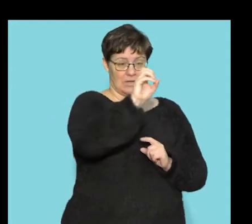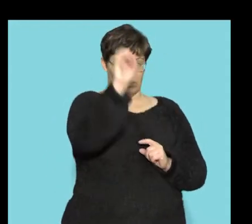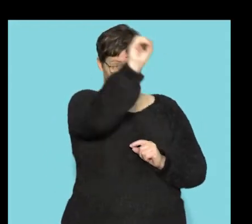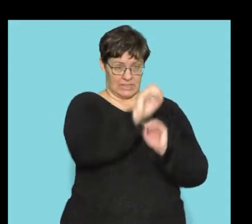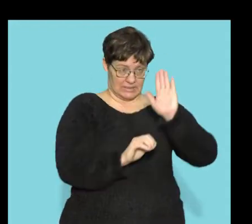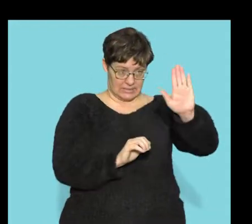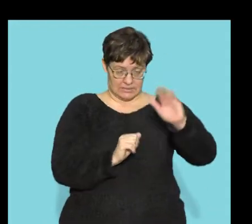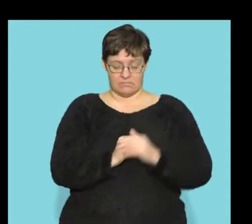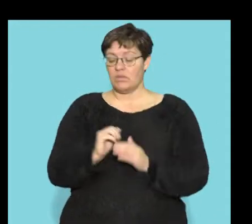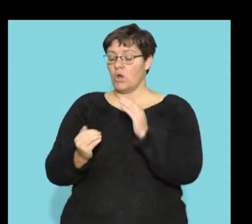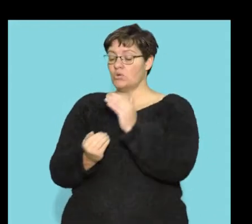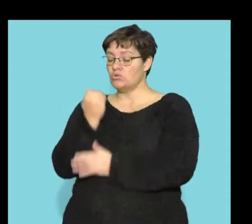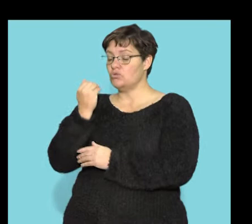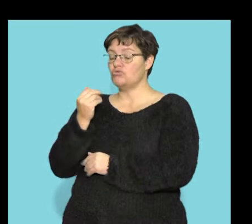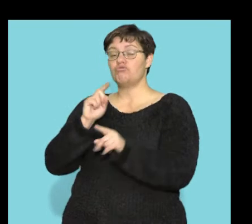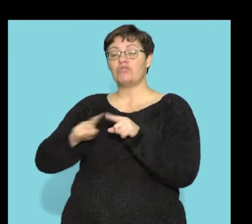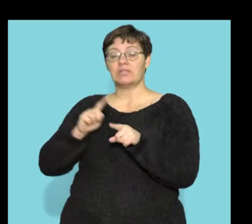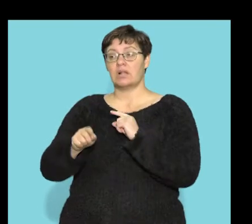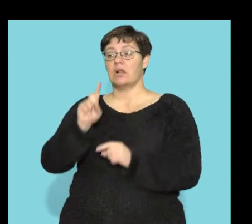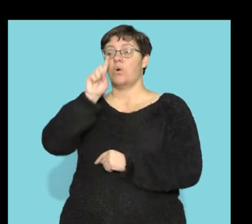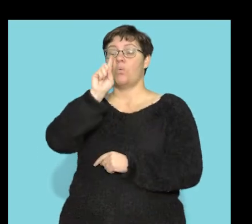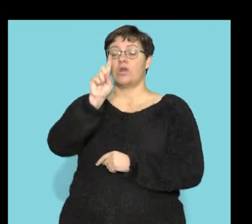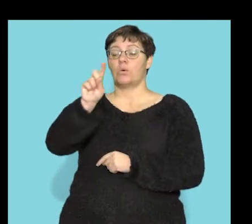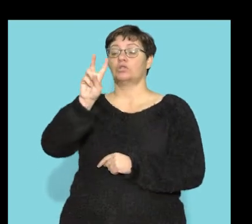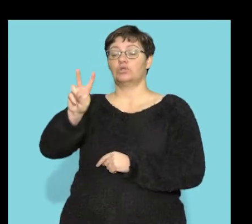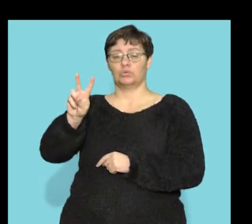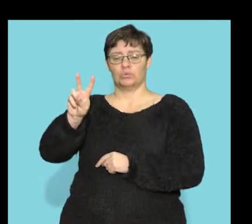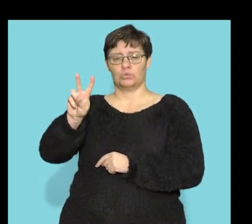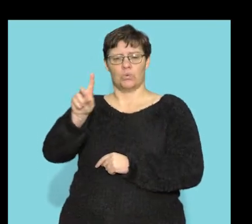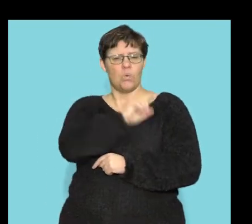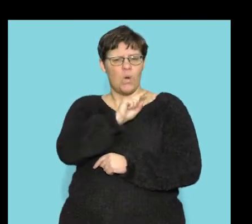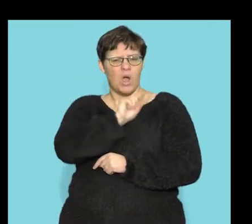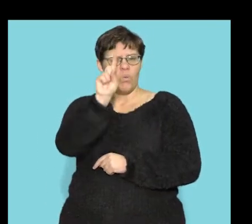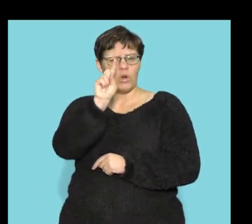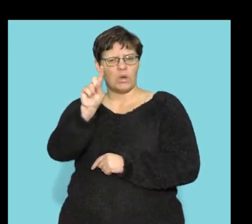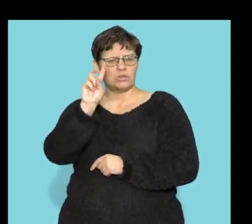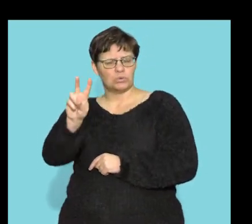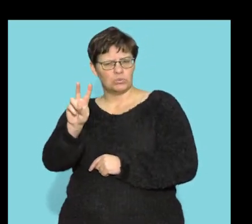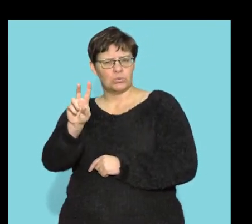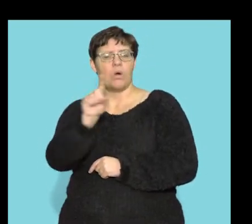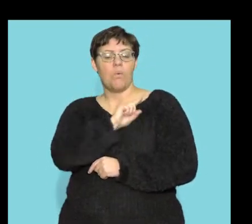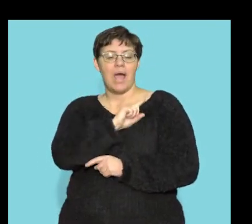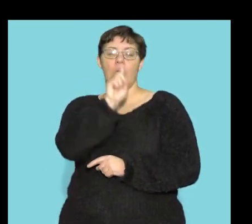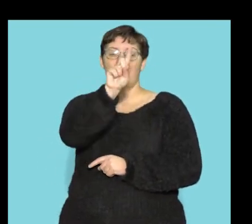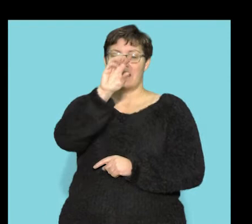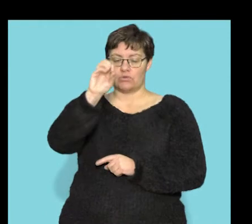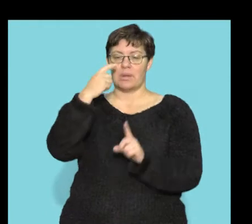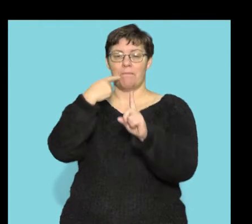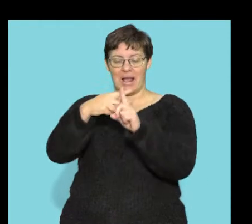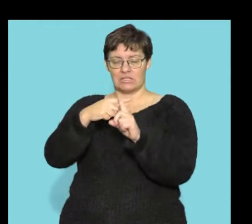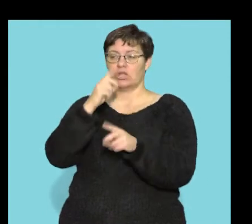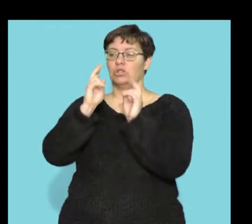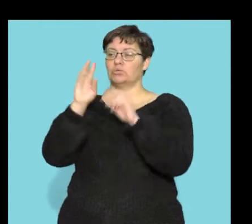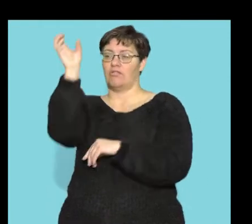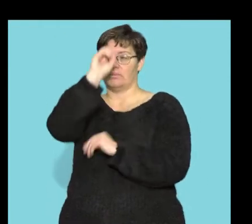right? Your new rental will be 112. Why 112? 100 plus the